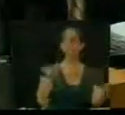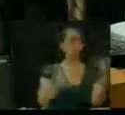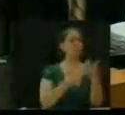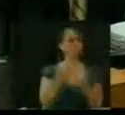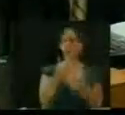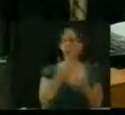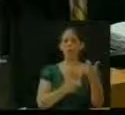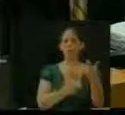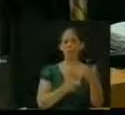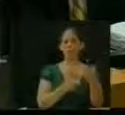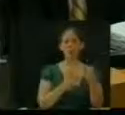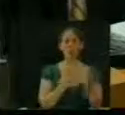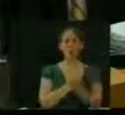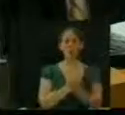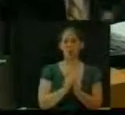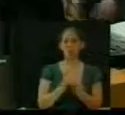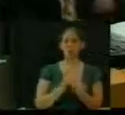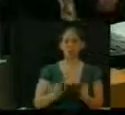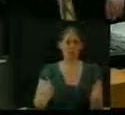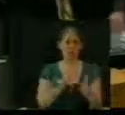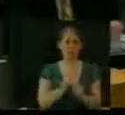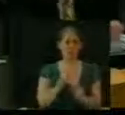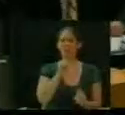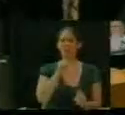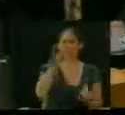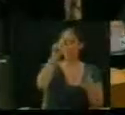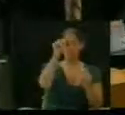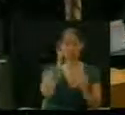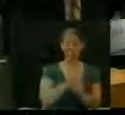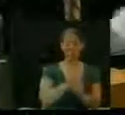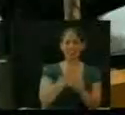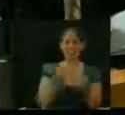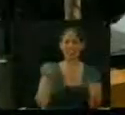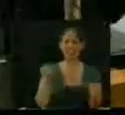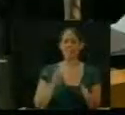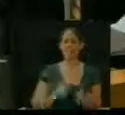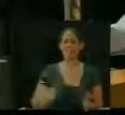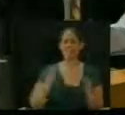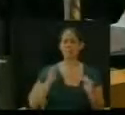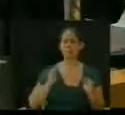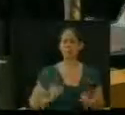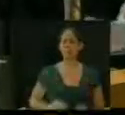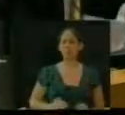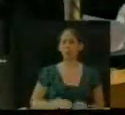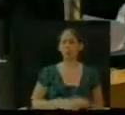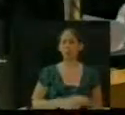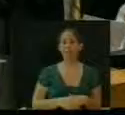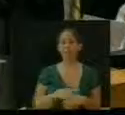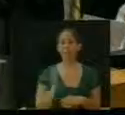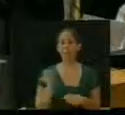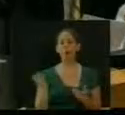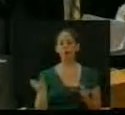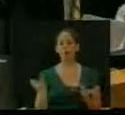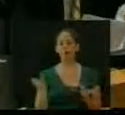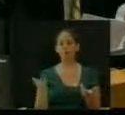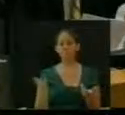public trust, mistrust in this body, and